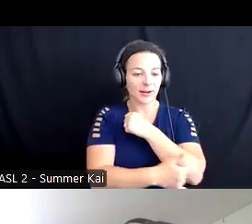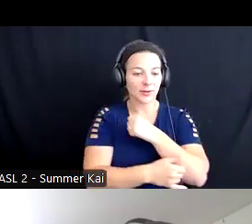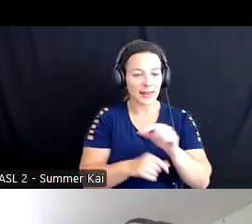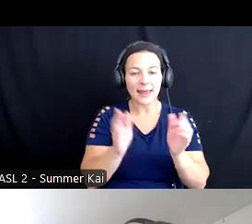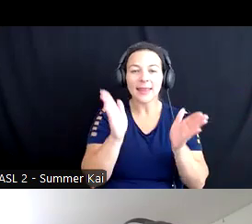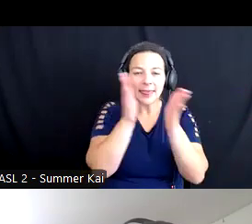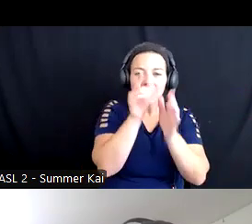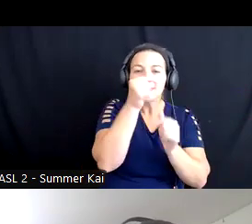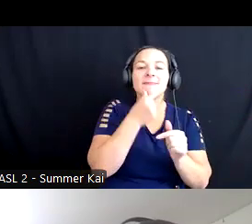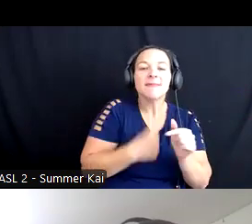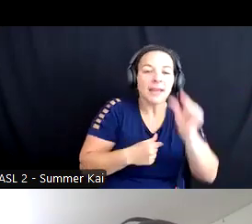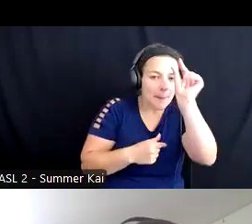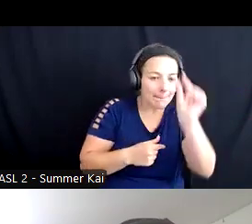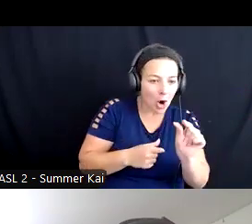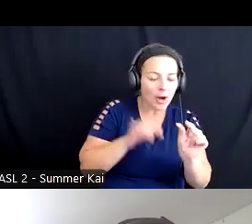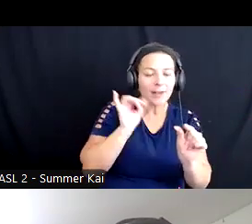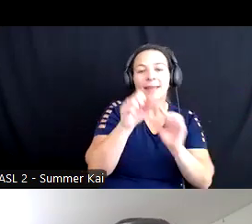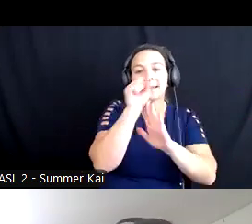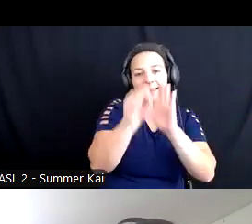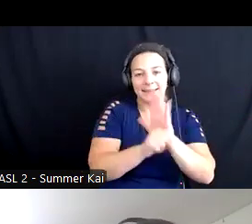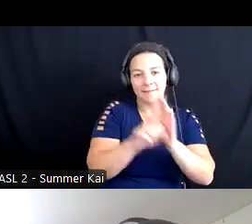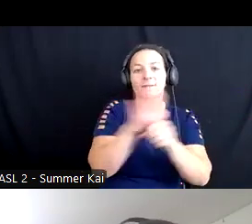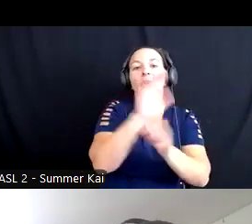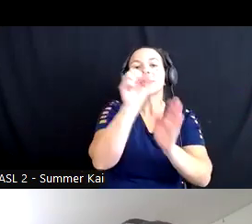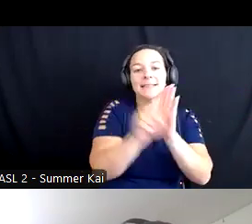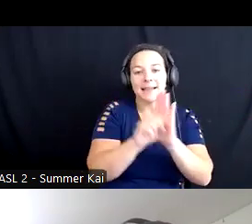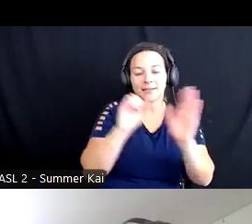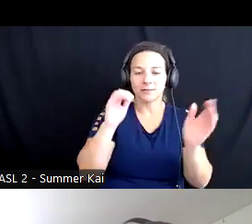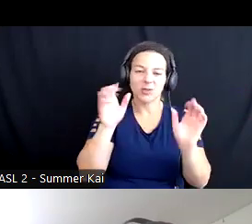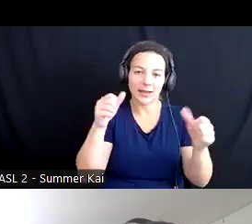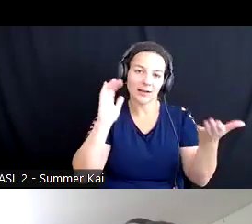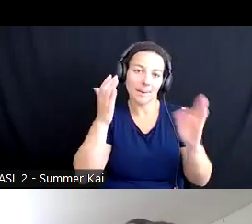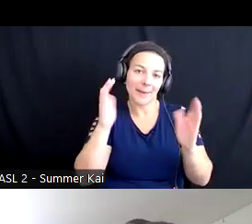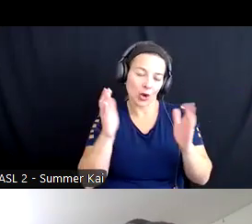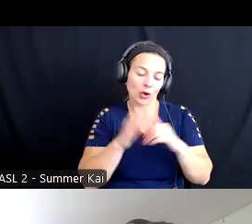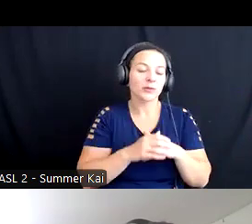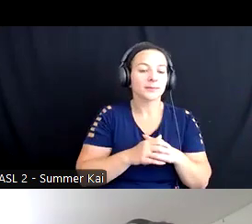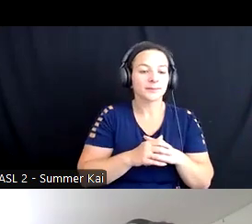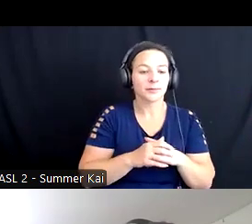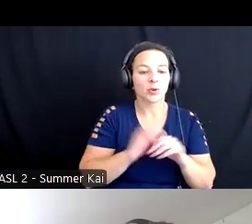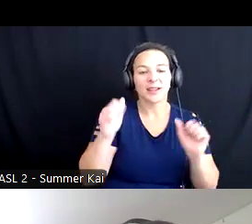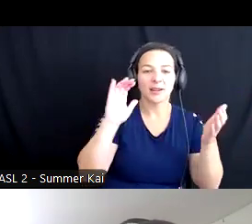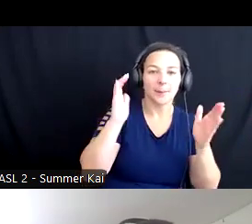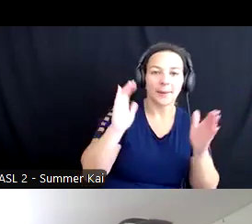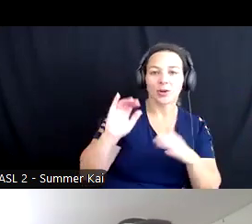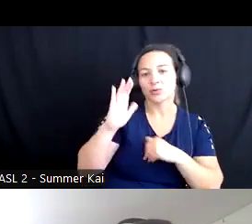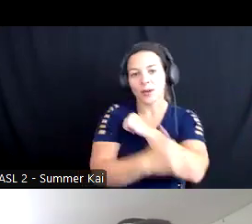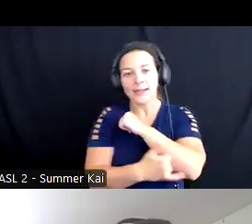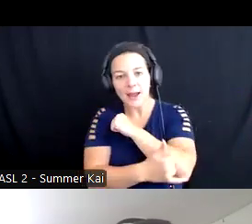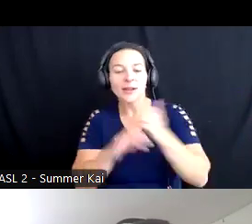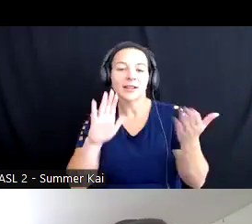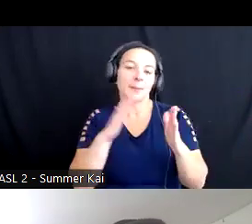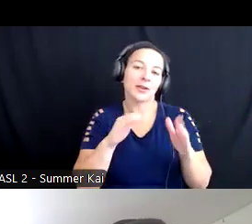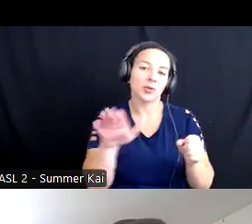left-hand side is the statewide proportions for comparison. And just as an example, you can hover over a specific category,